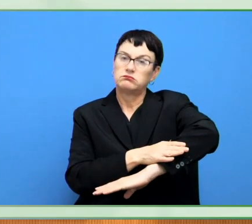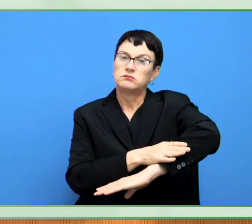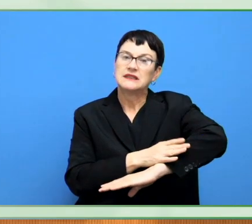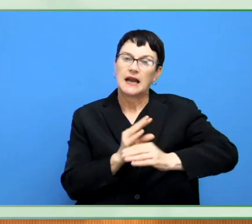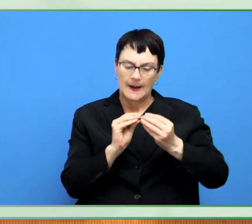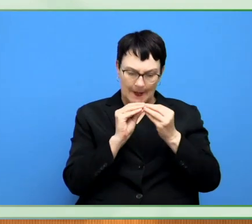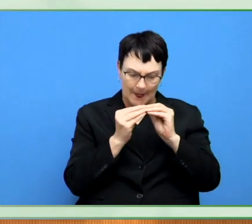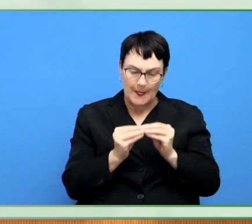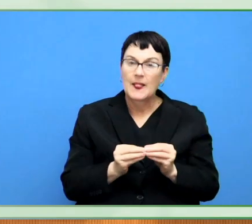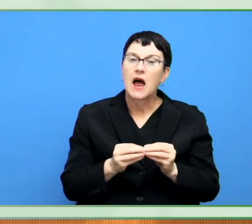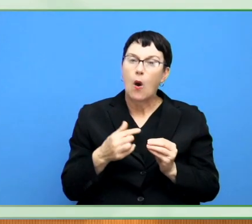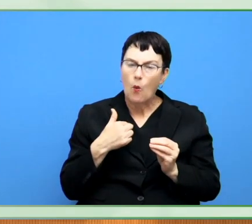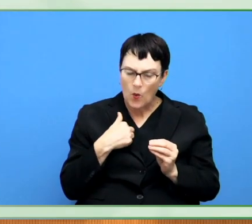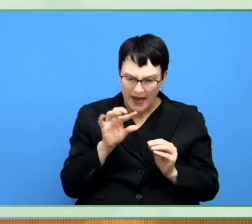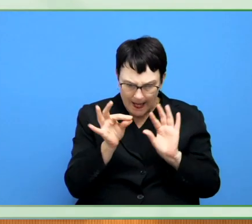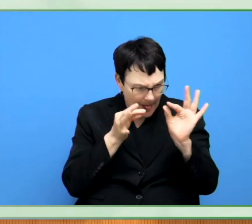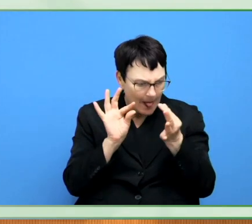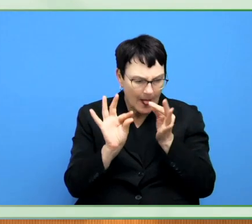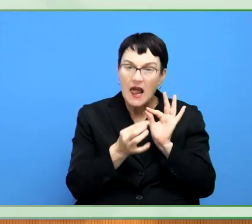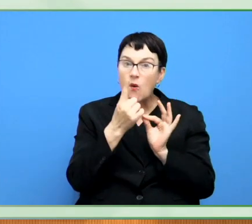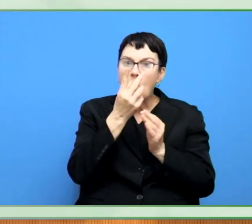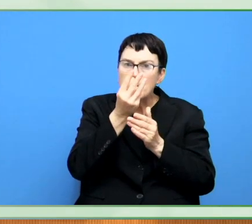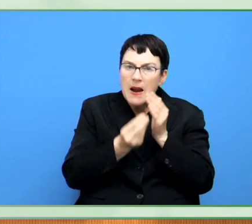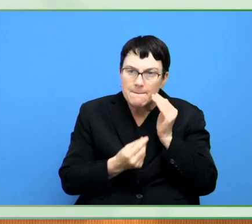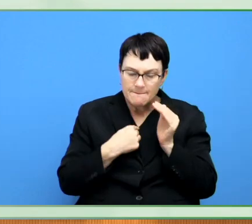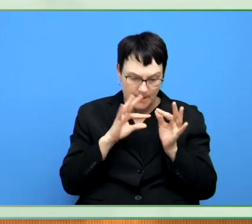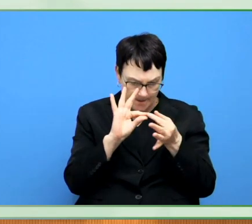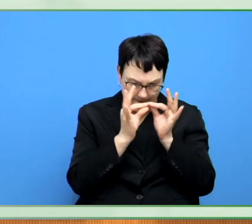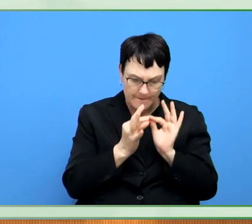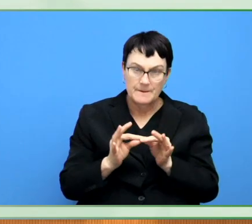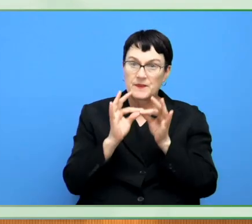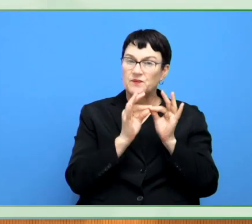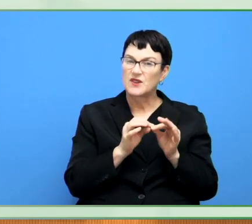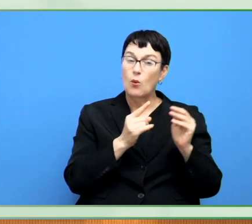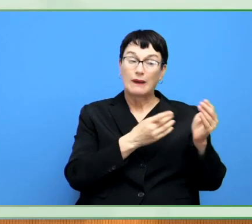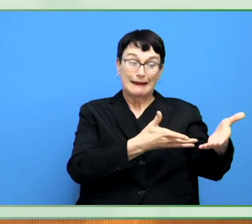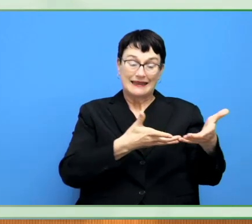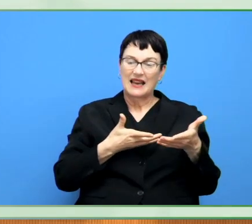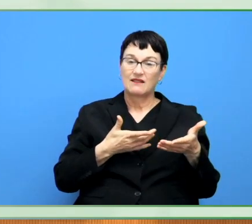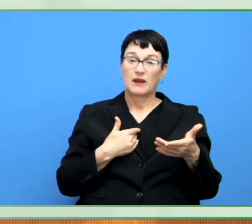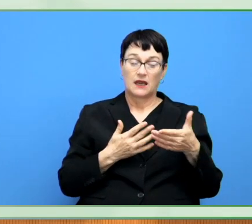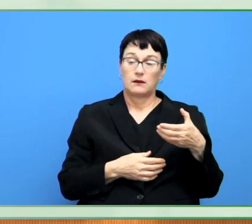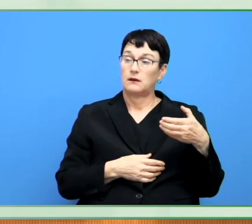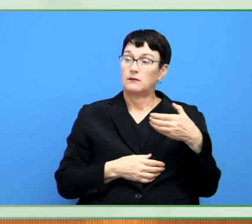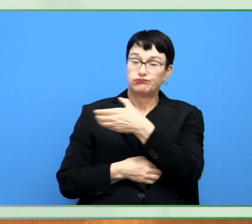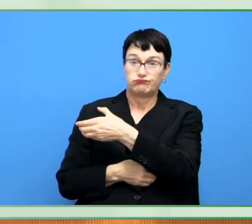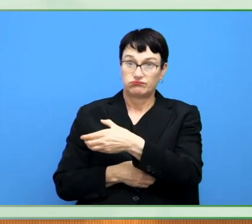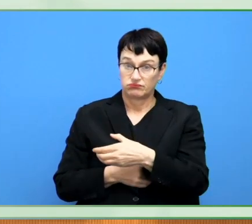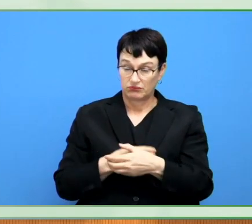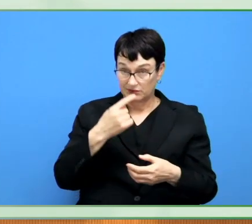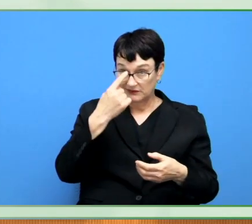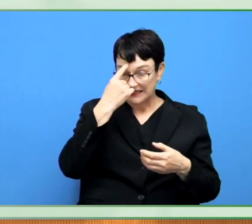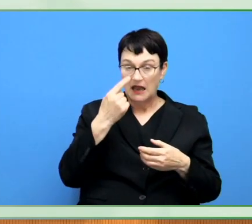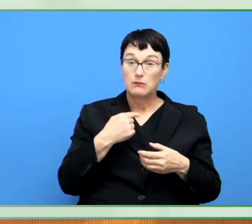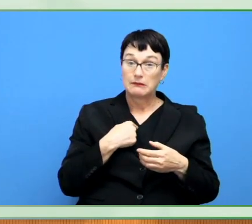blocks of the prosthetics. When we receive donations of prosthetic goods, if we get a leg, we don't just rebox the leg and send it